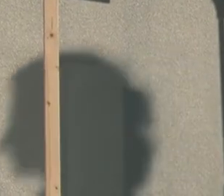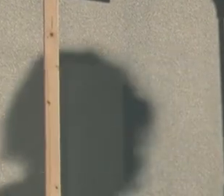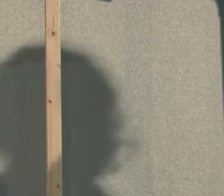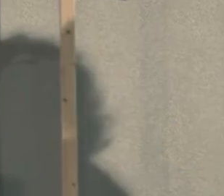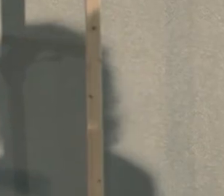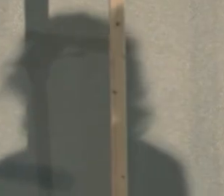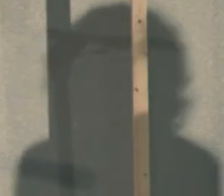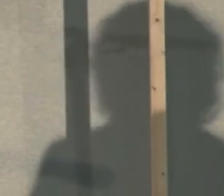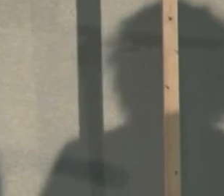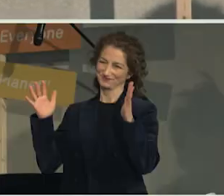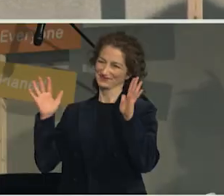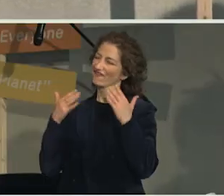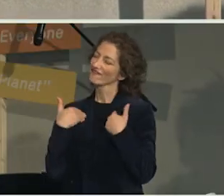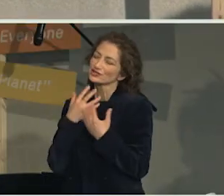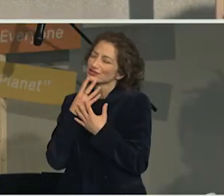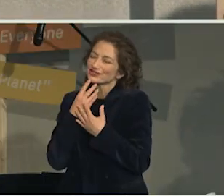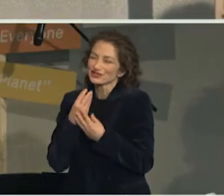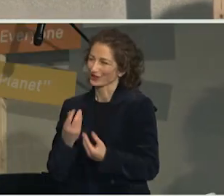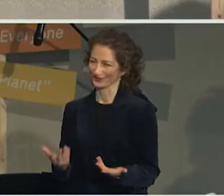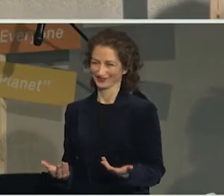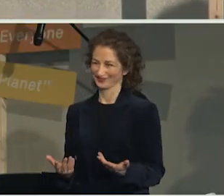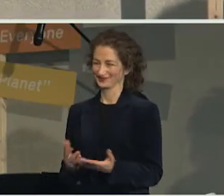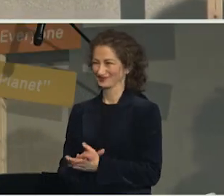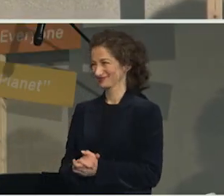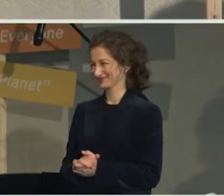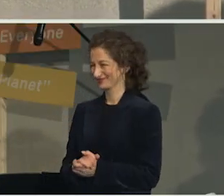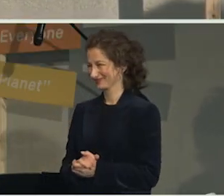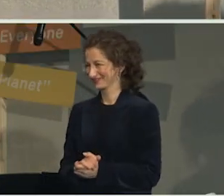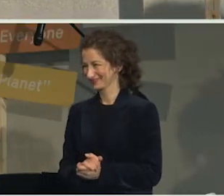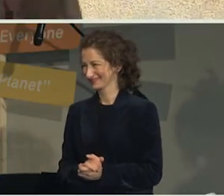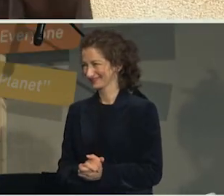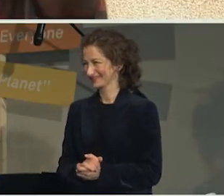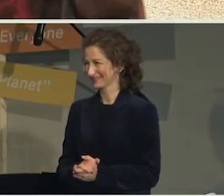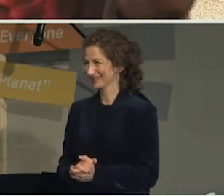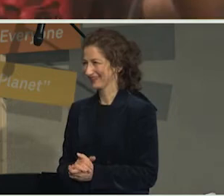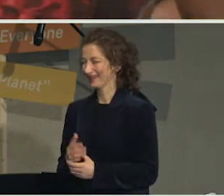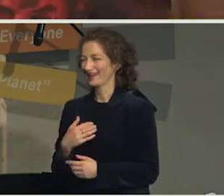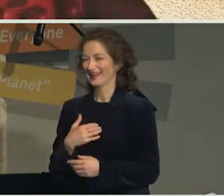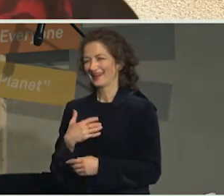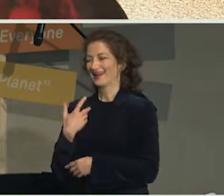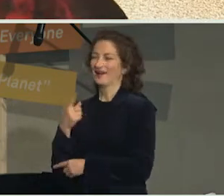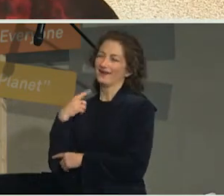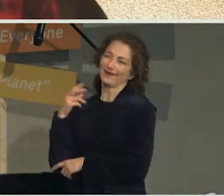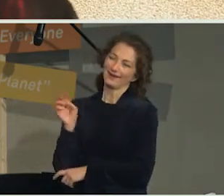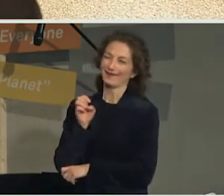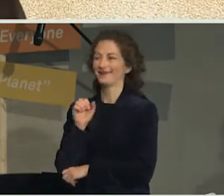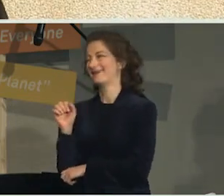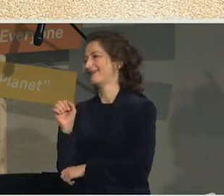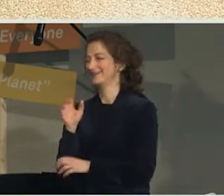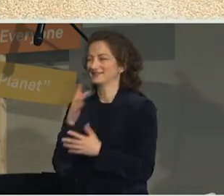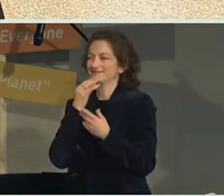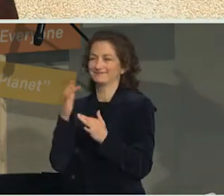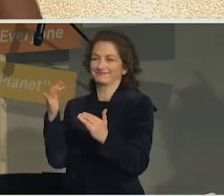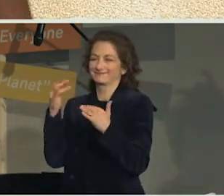That was real beautiful. Even when you guys were like just getting in tune, I was like, sold, take my money. It's amazing. Oh